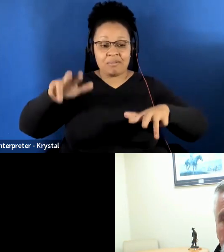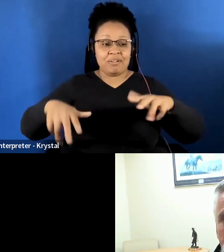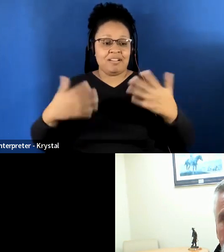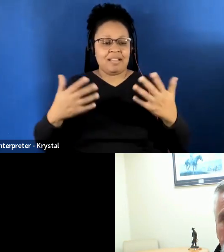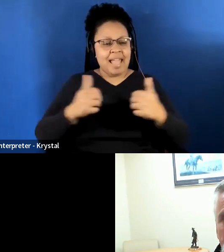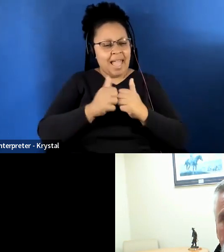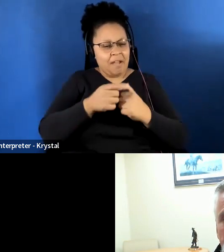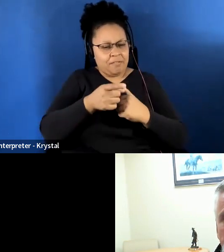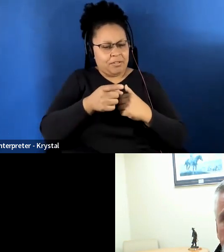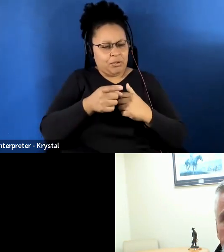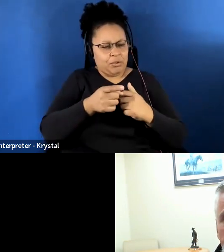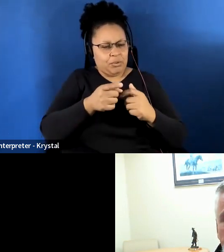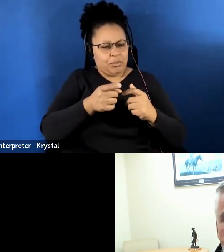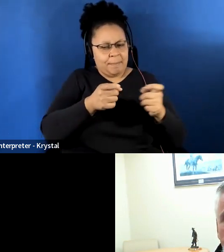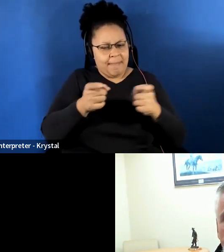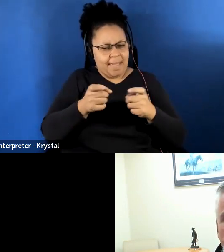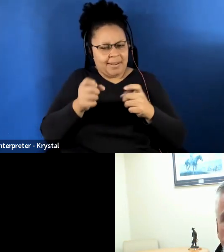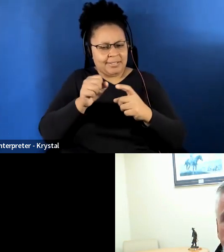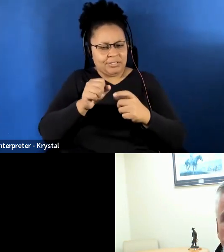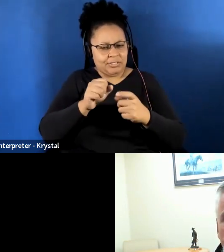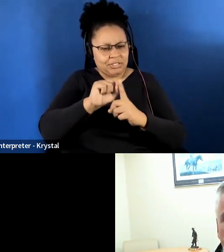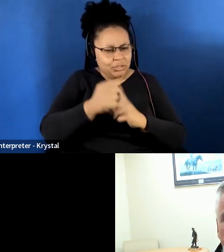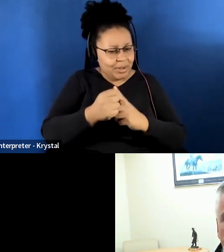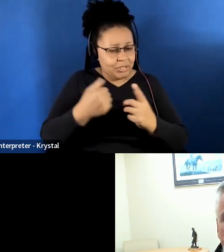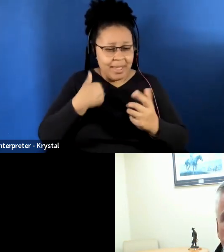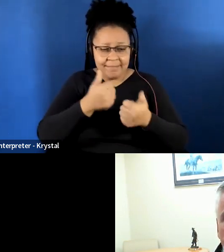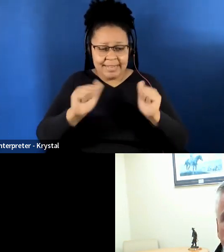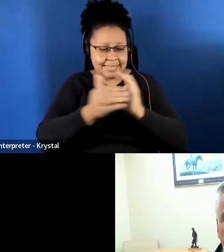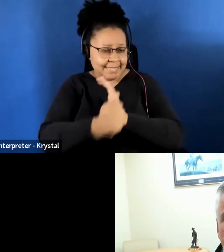some of those situations? Do you have any tactics that